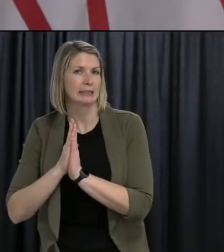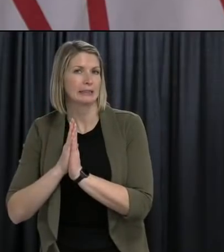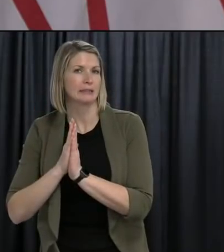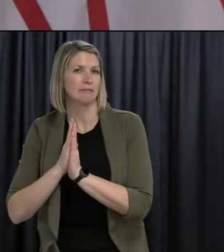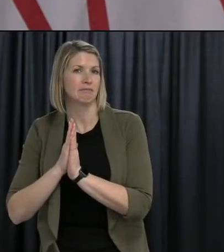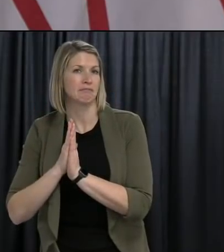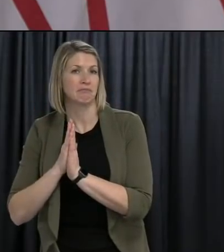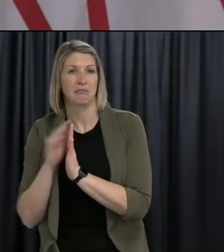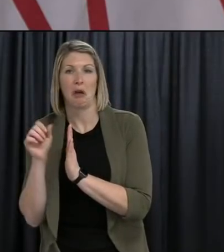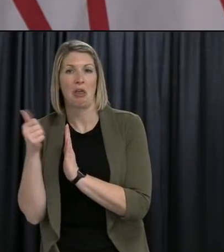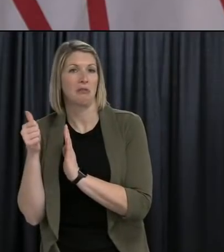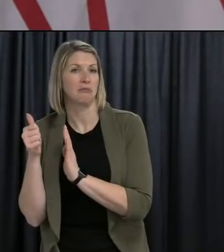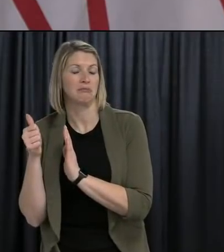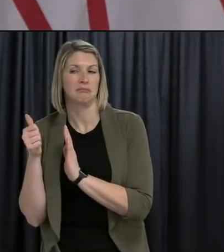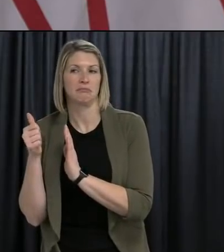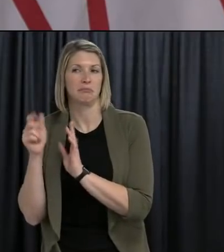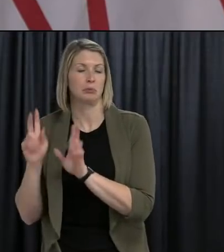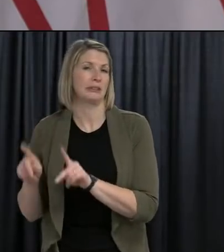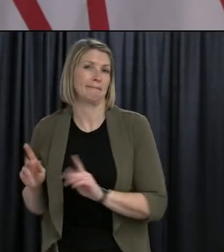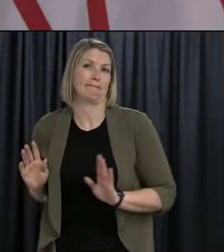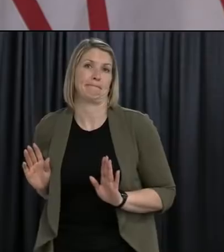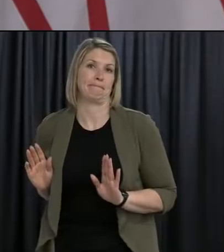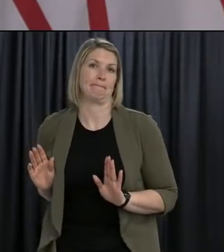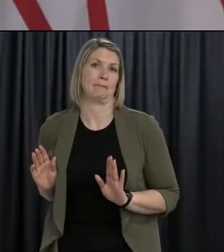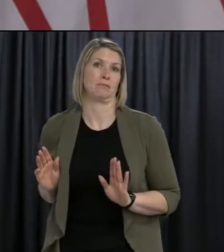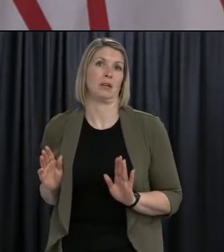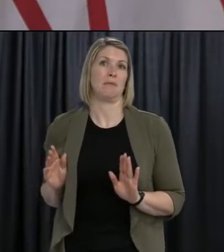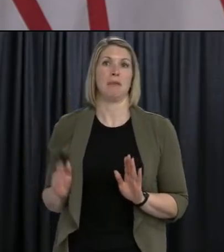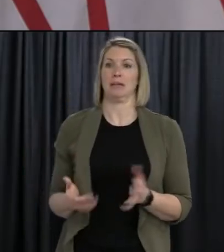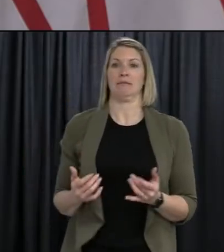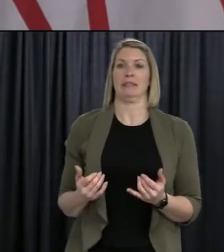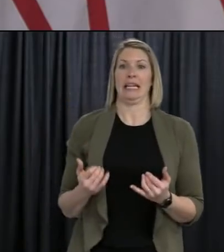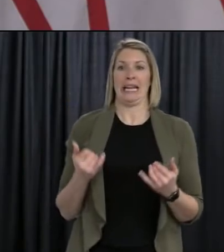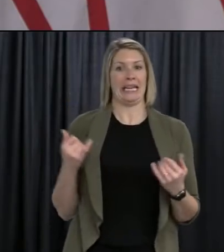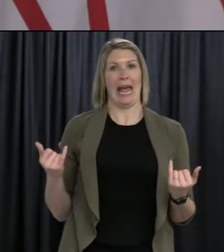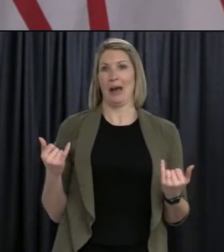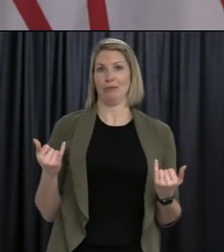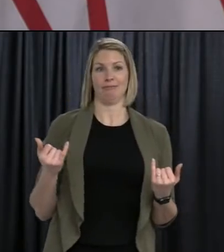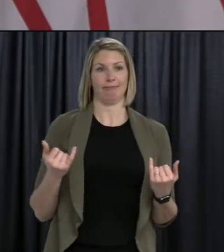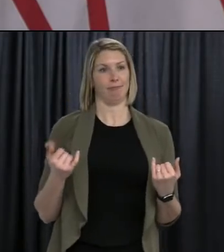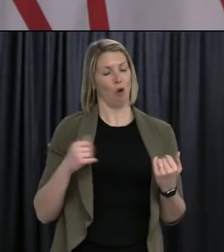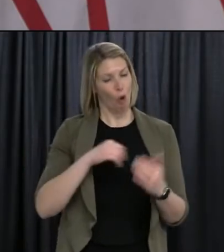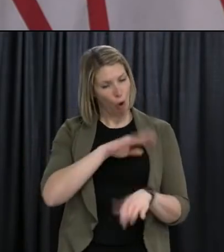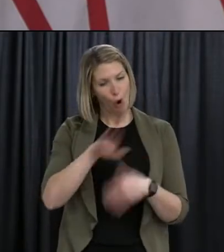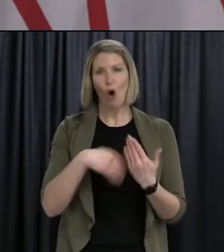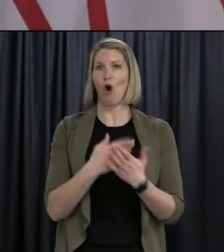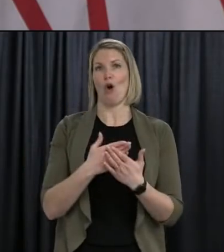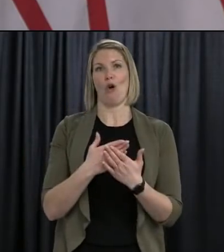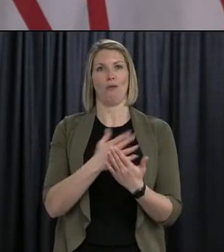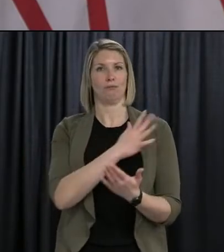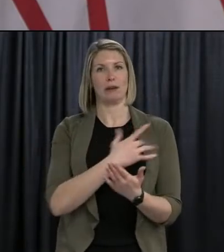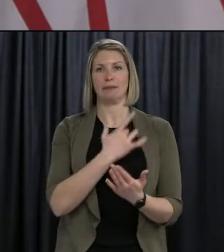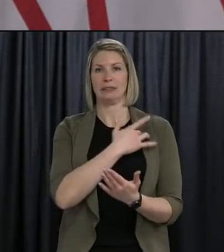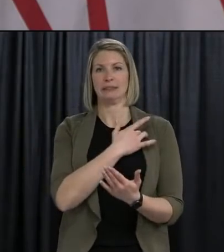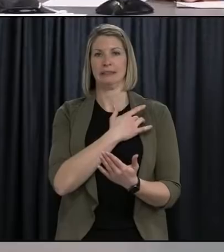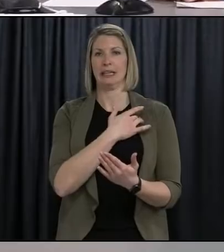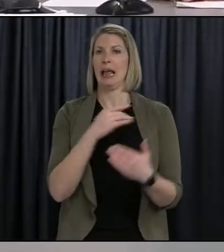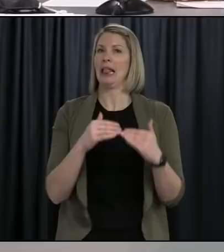pointed at someone else. But we're under alert level 5. That's the public health advice.